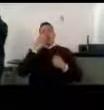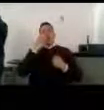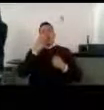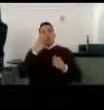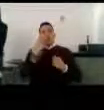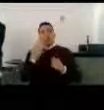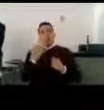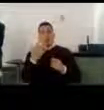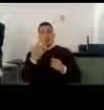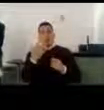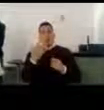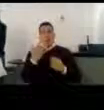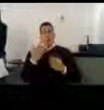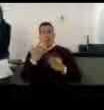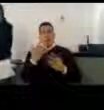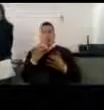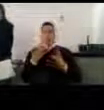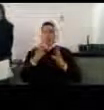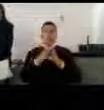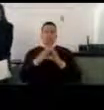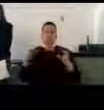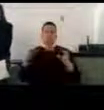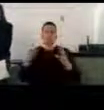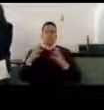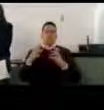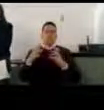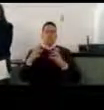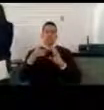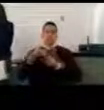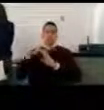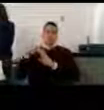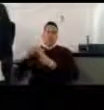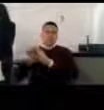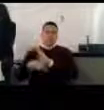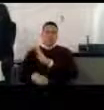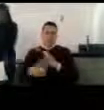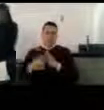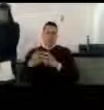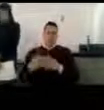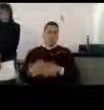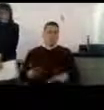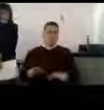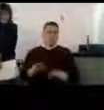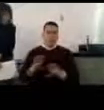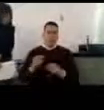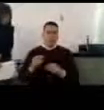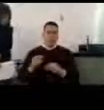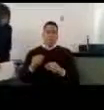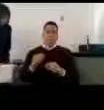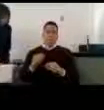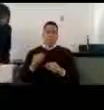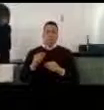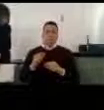we've come. I don't want to go into too much detail, because otherwise I won't have a presentation to give in a few minutes. But,